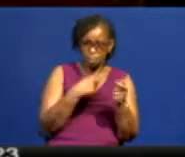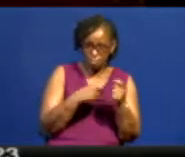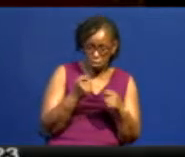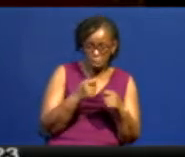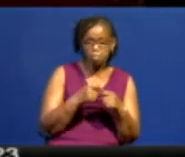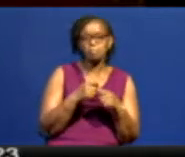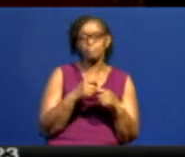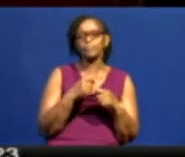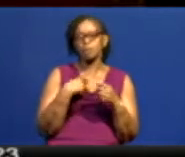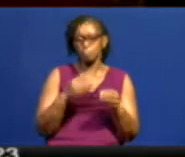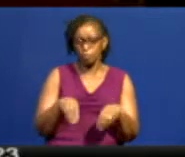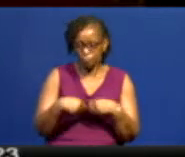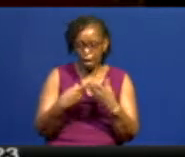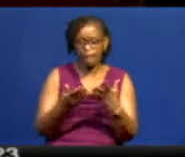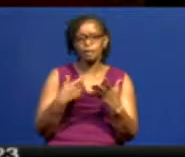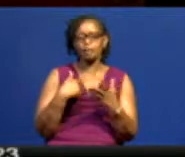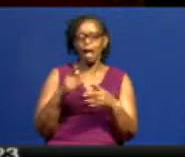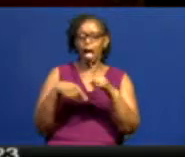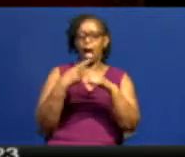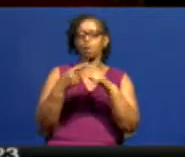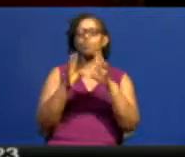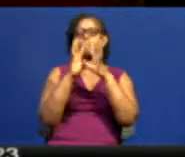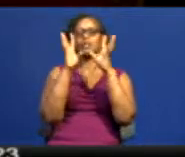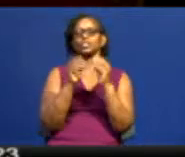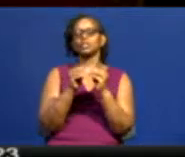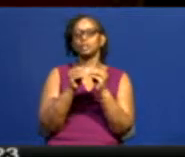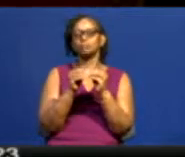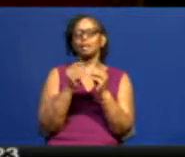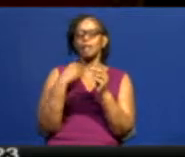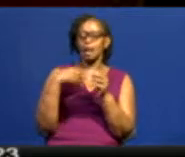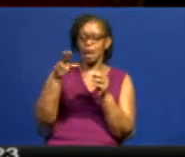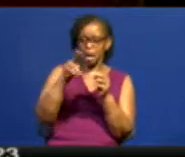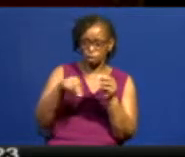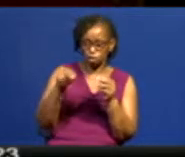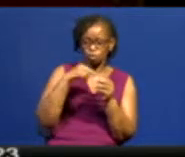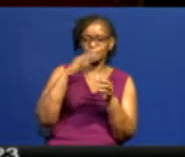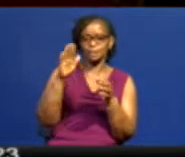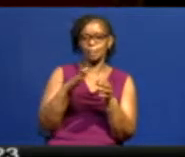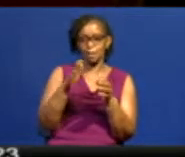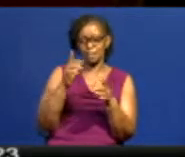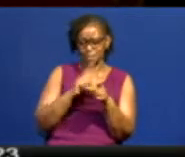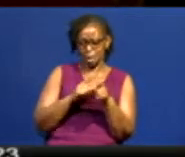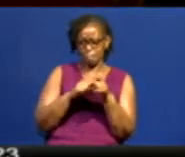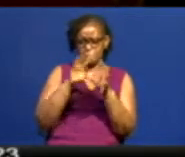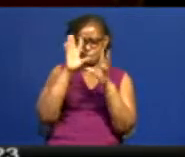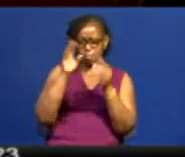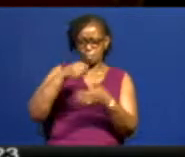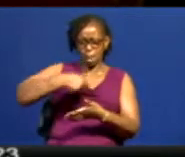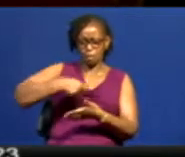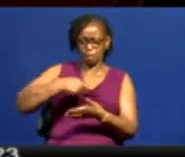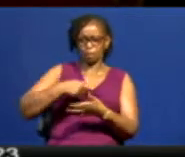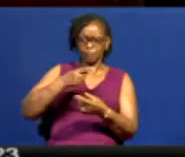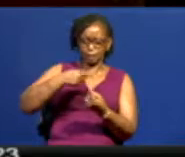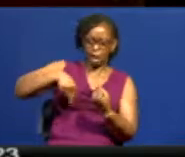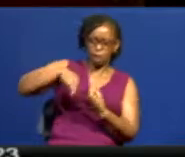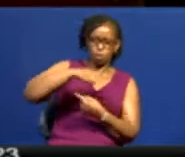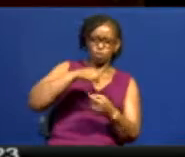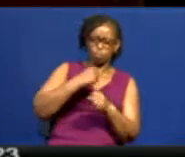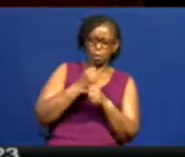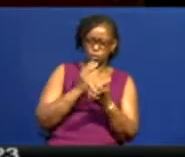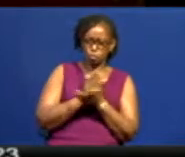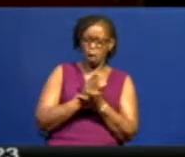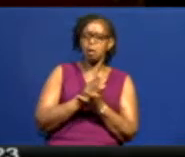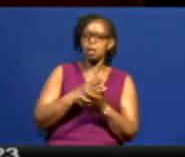explicitly provided in the annual budget estimates presented before the National Assembly during the budgeting cycle to improve budget transparency, and that the